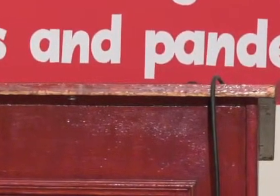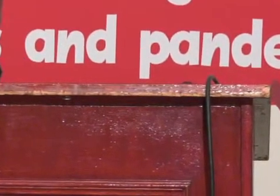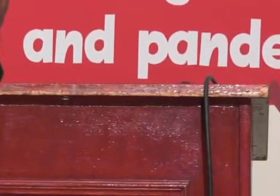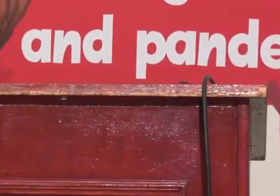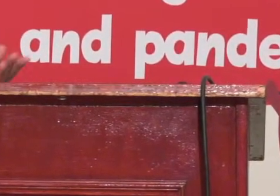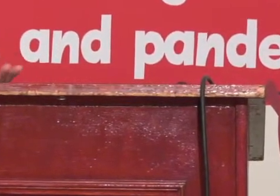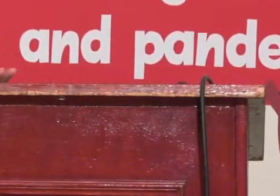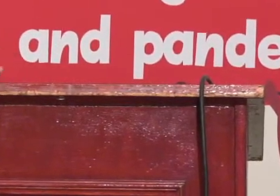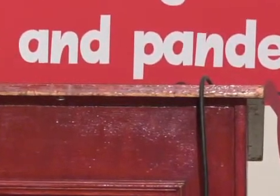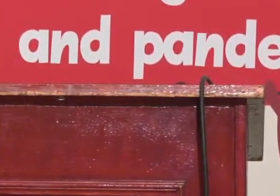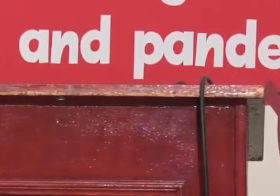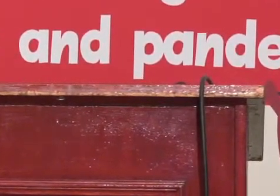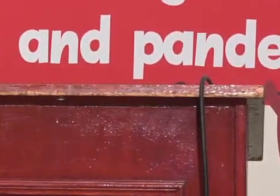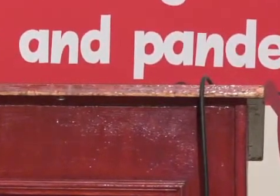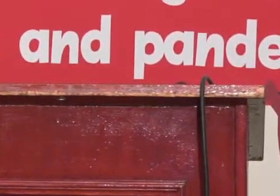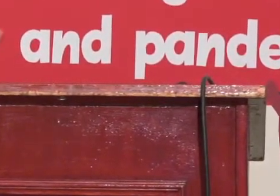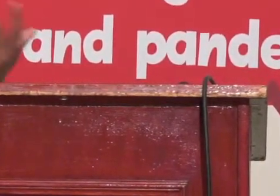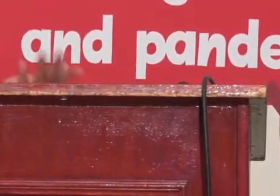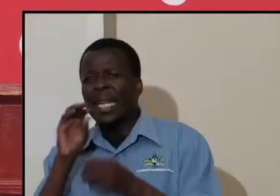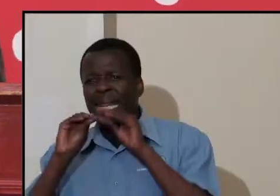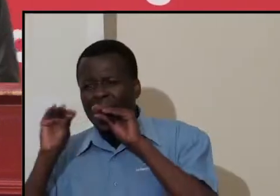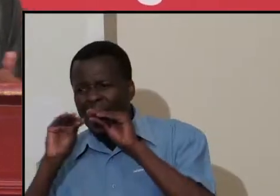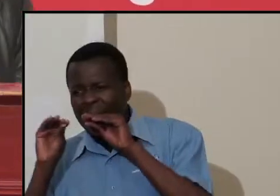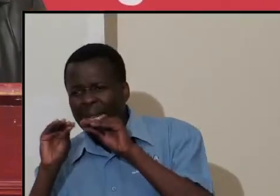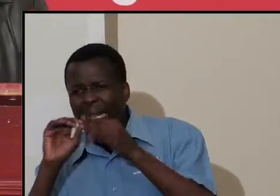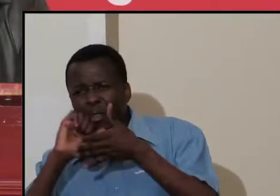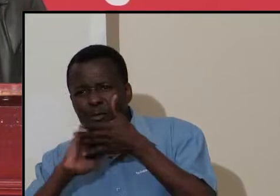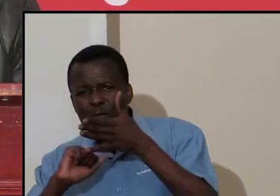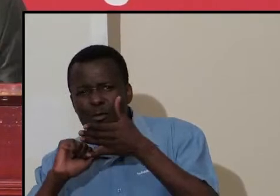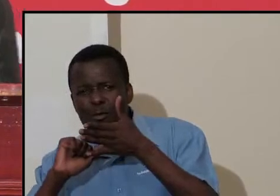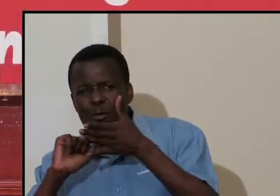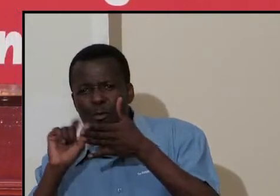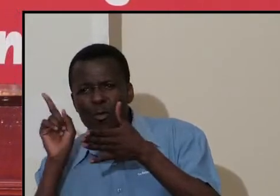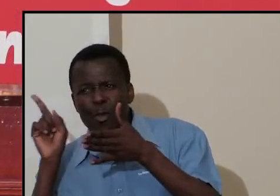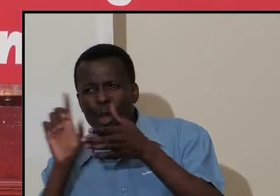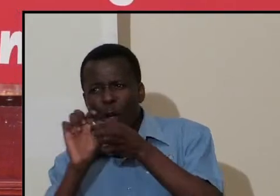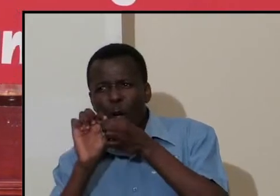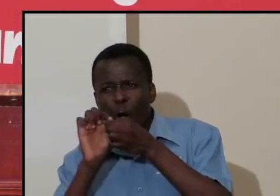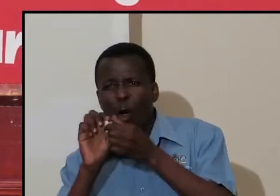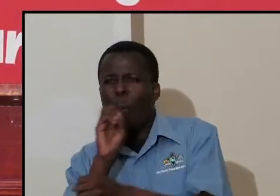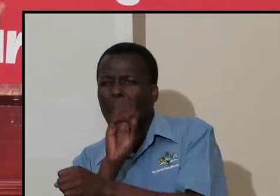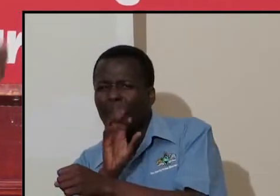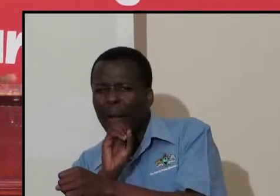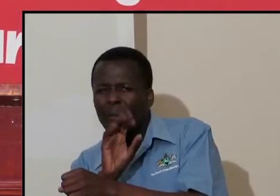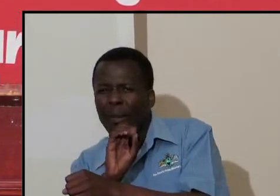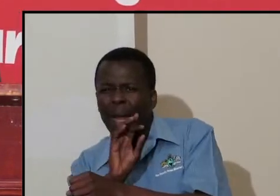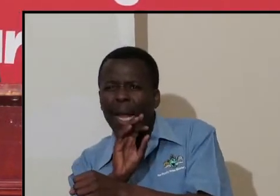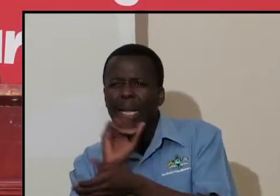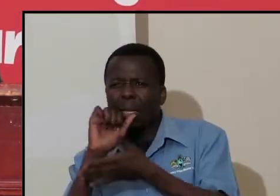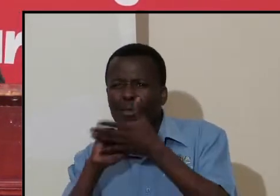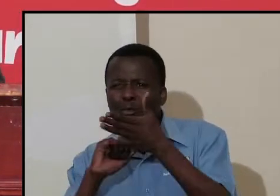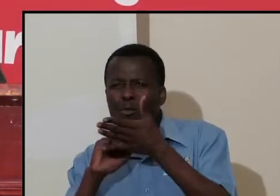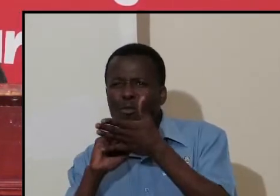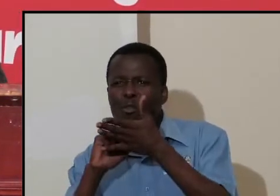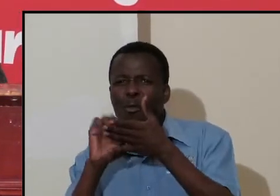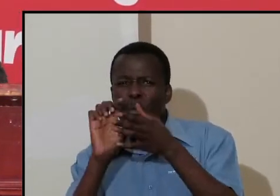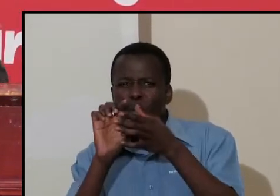Don't forget the teachings, the advice, the